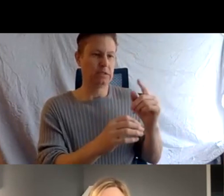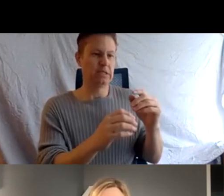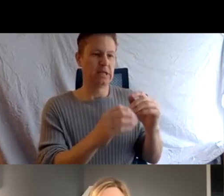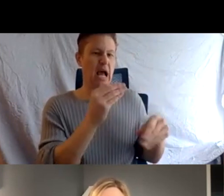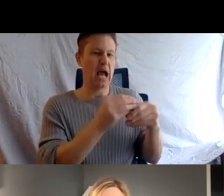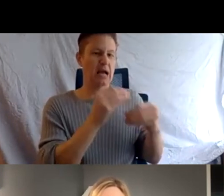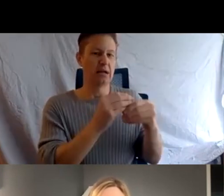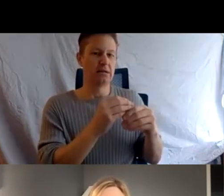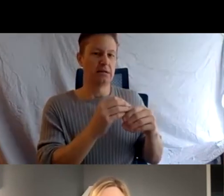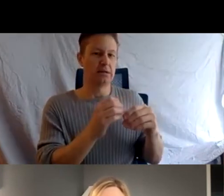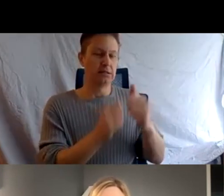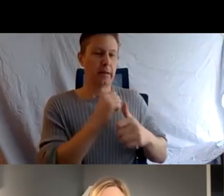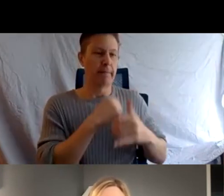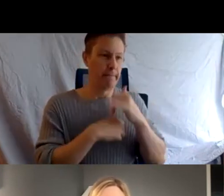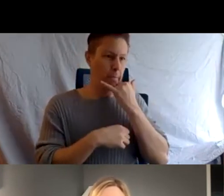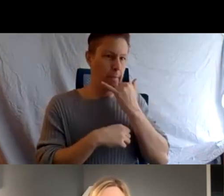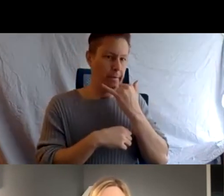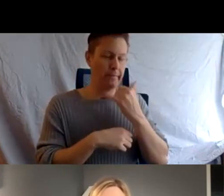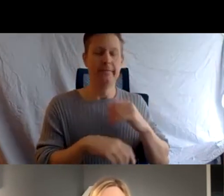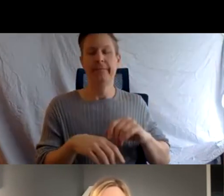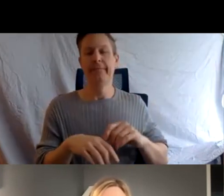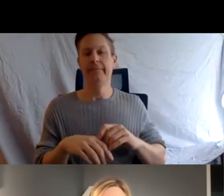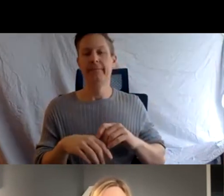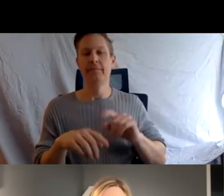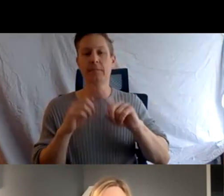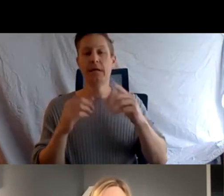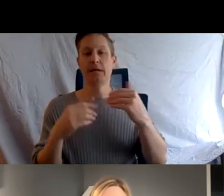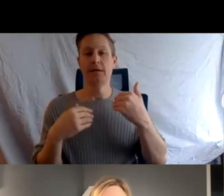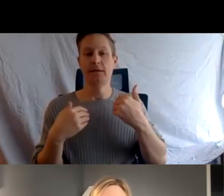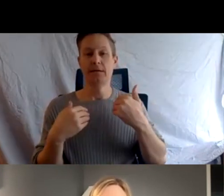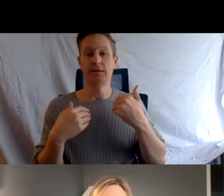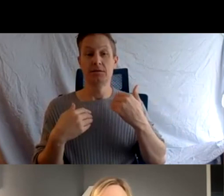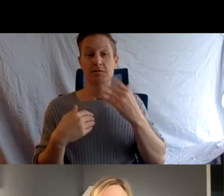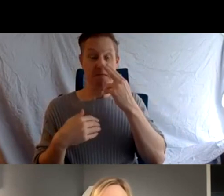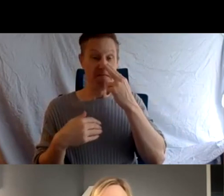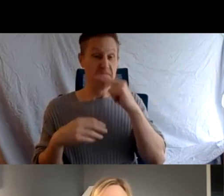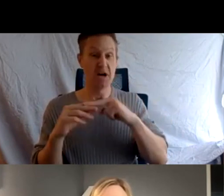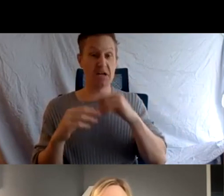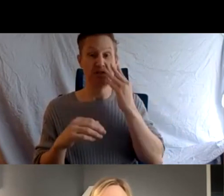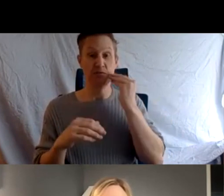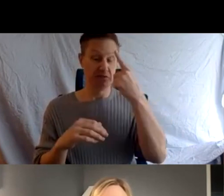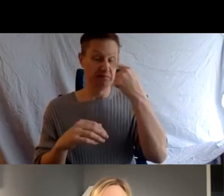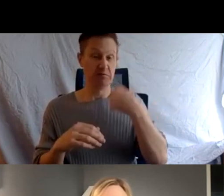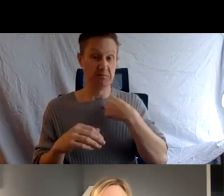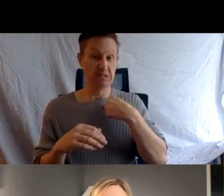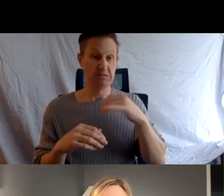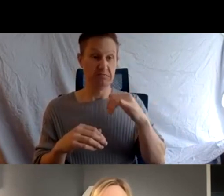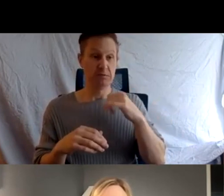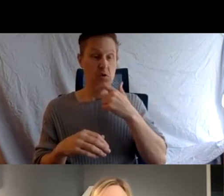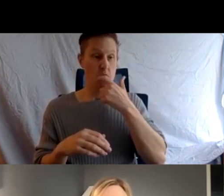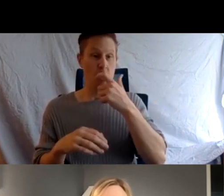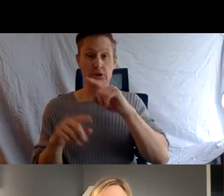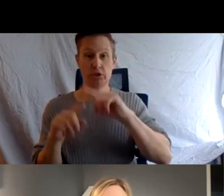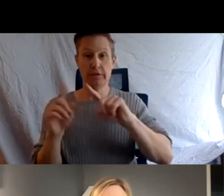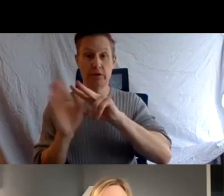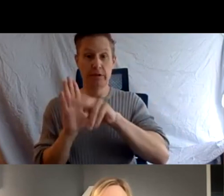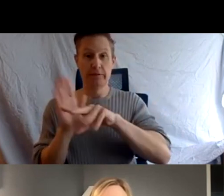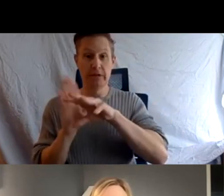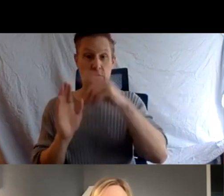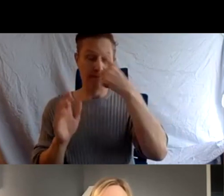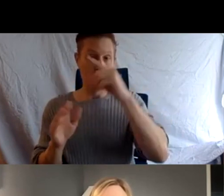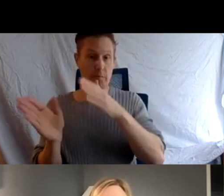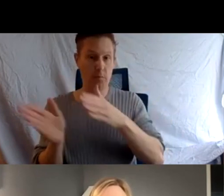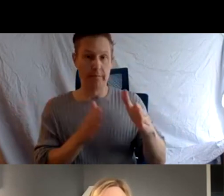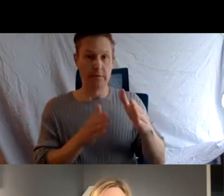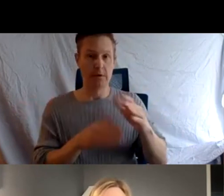foibles. But it was a fun experience for me too. Watching a lot of the videos to sort of prep that Wheels guy